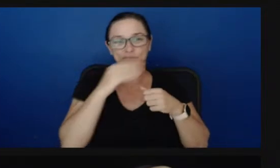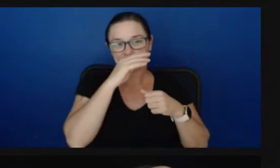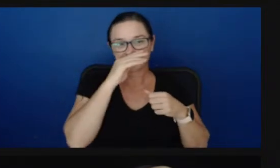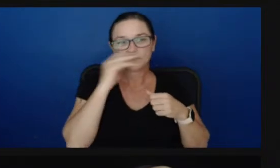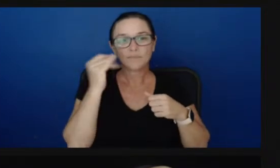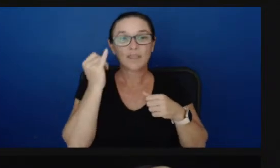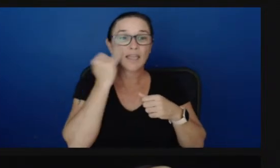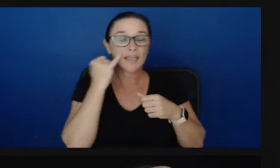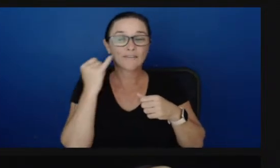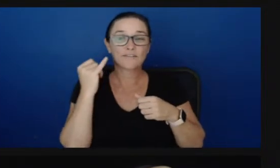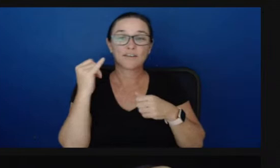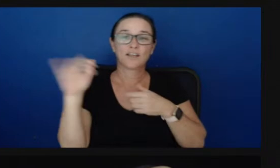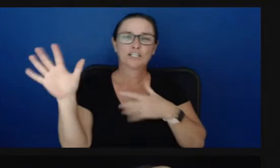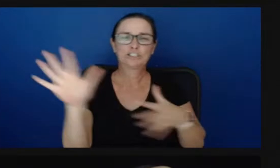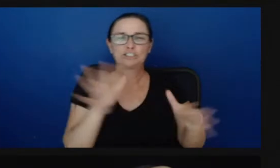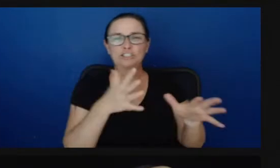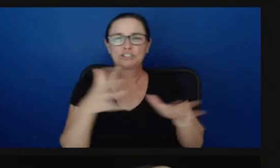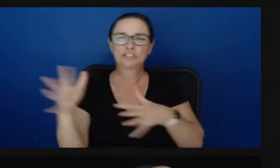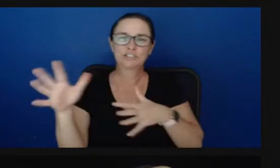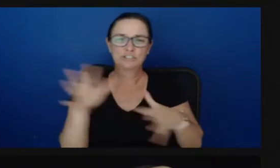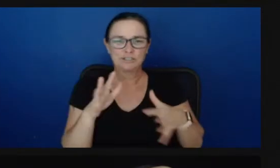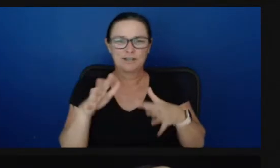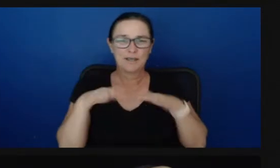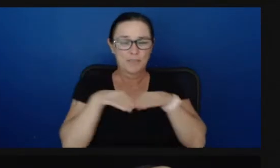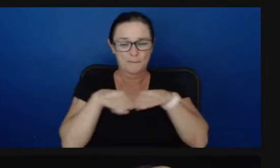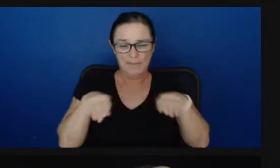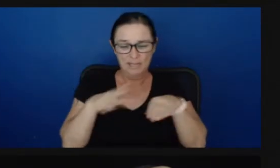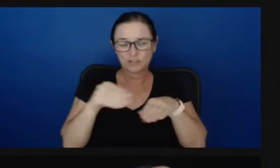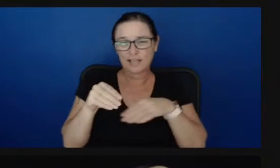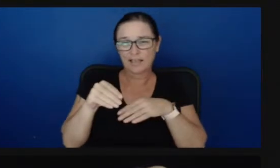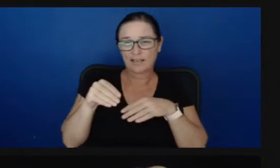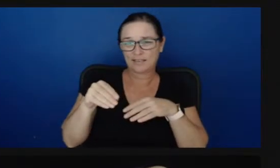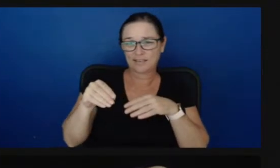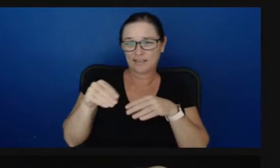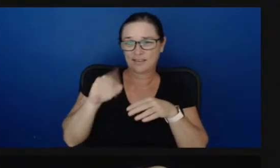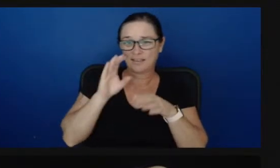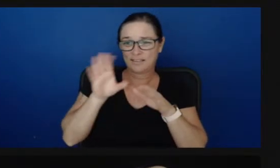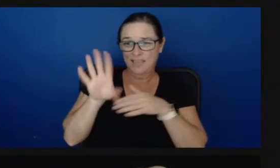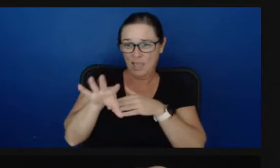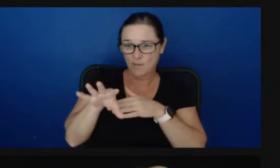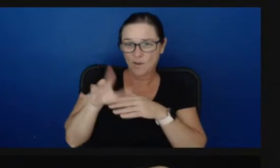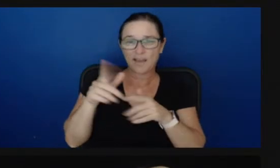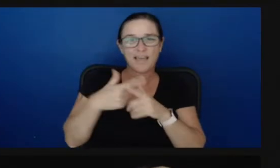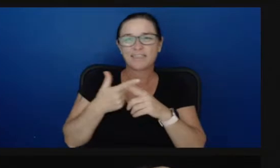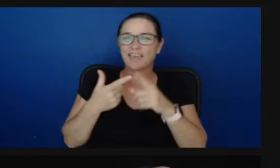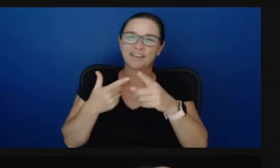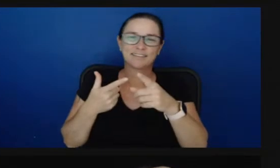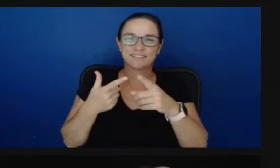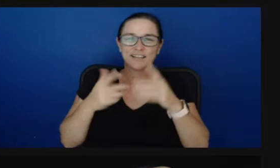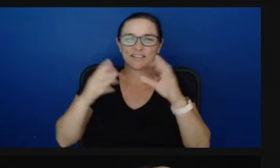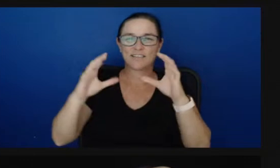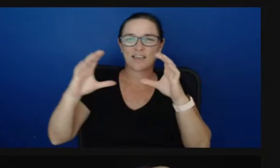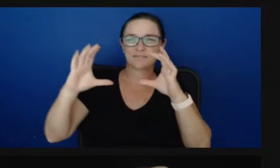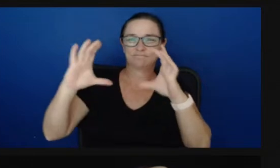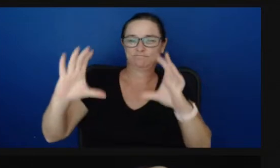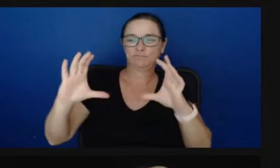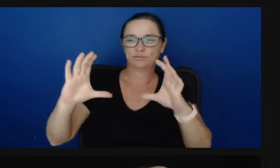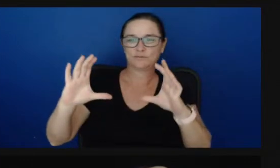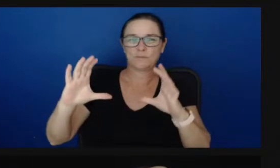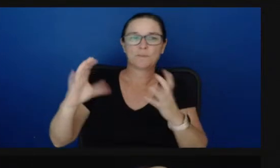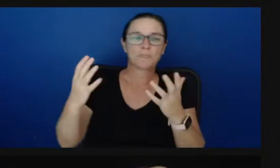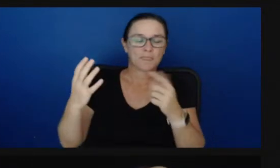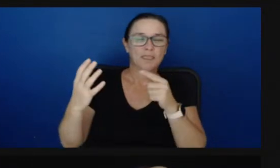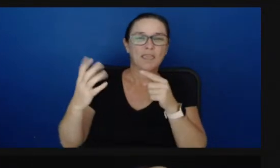and panels, it can easily blow these antennas out of alignment. And that's one of the reasons why you might have data